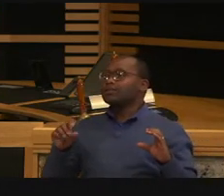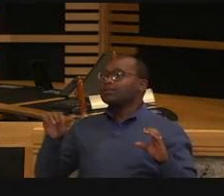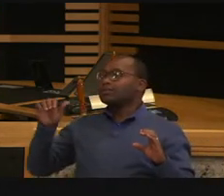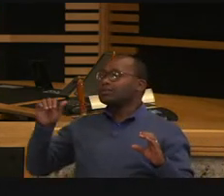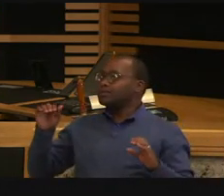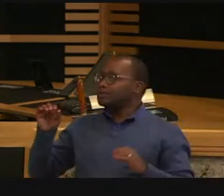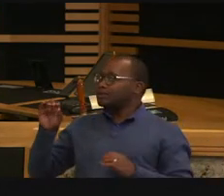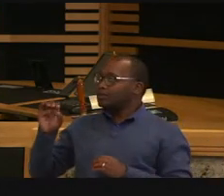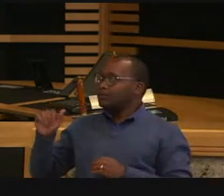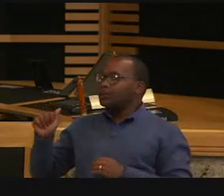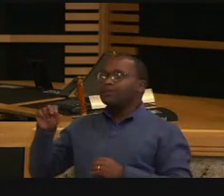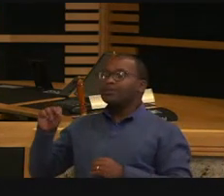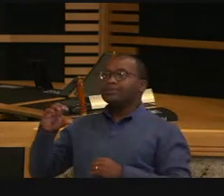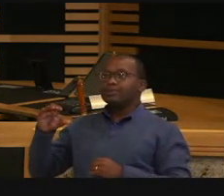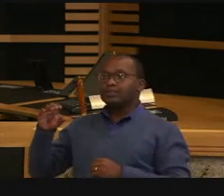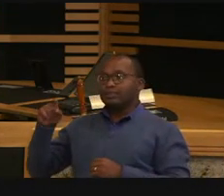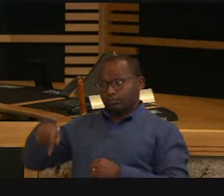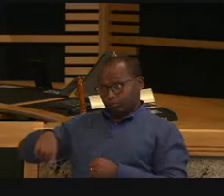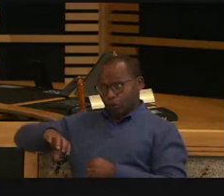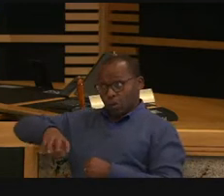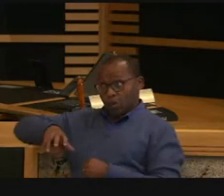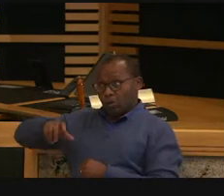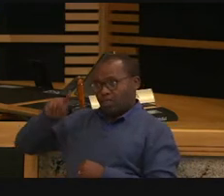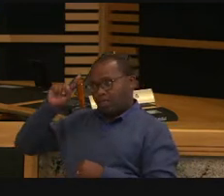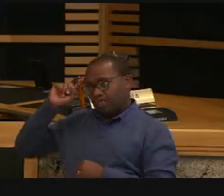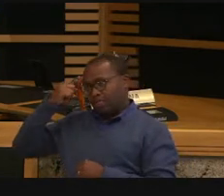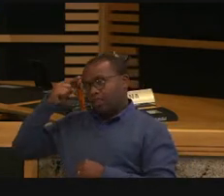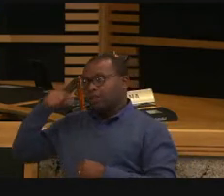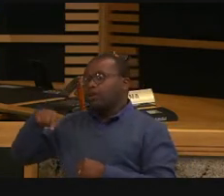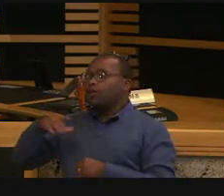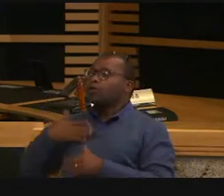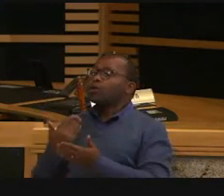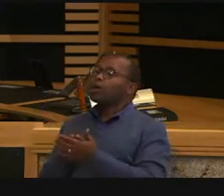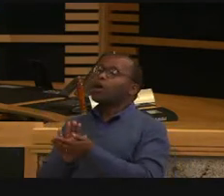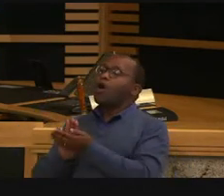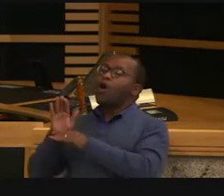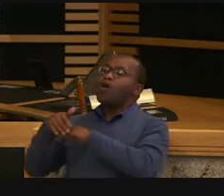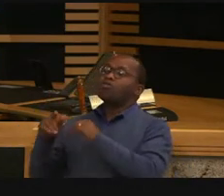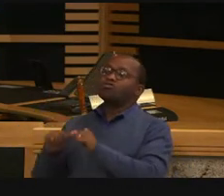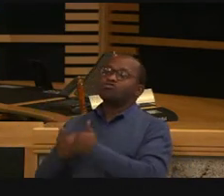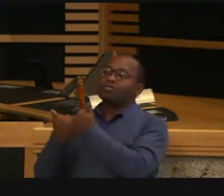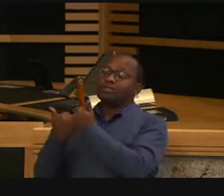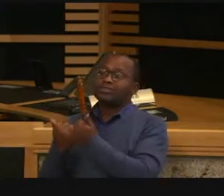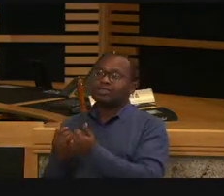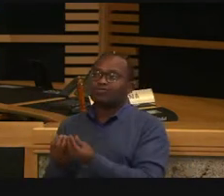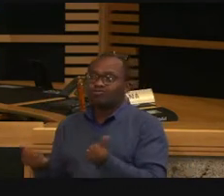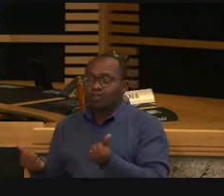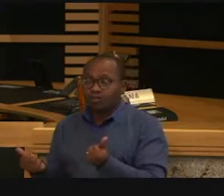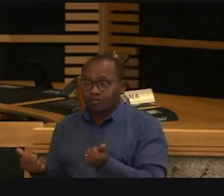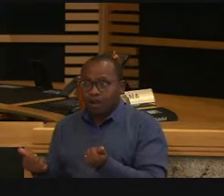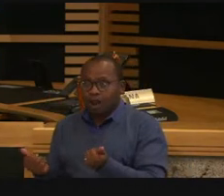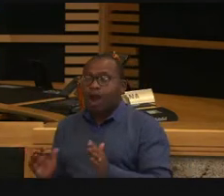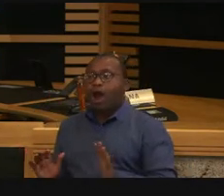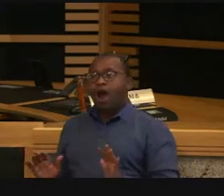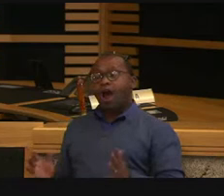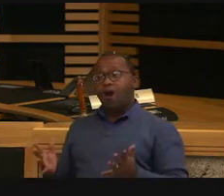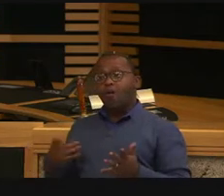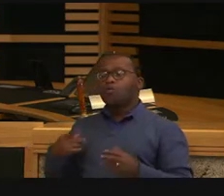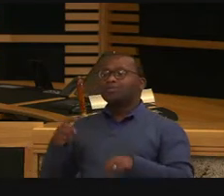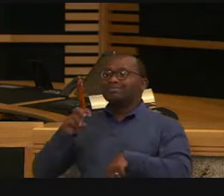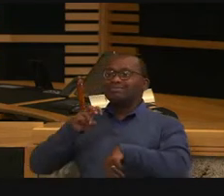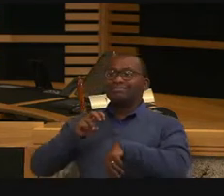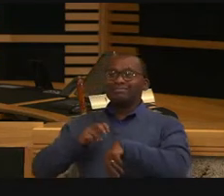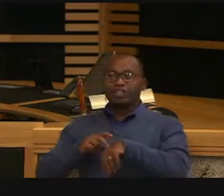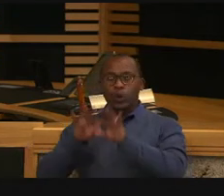Transport must overcome its challenges mentioned in this report. And it will only do that through effective management with